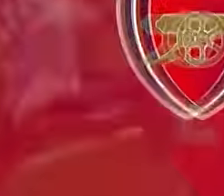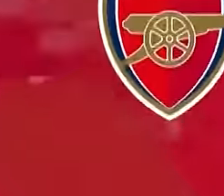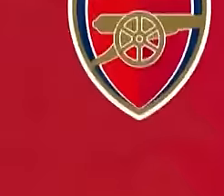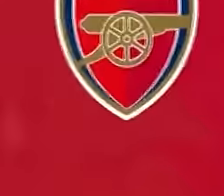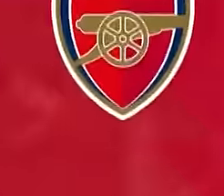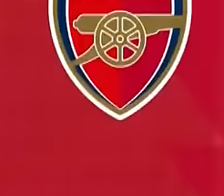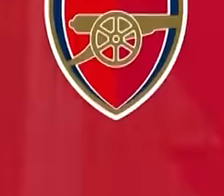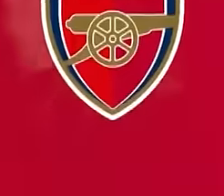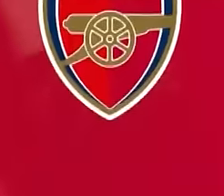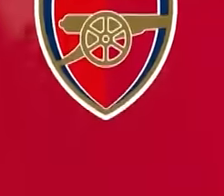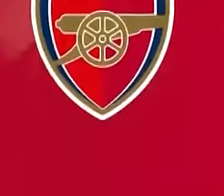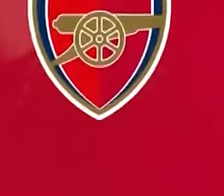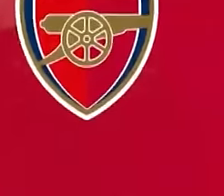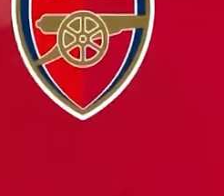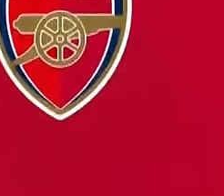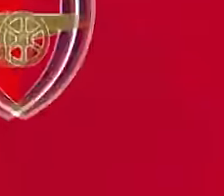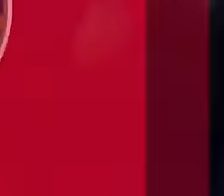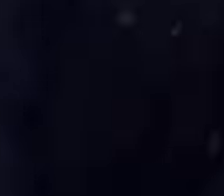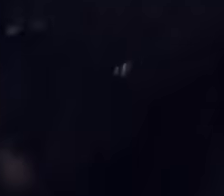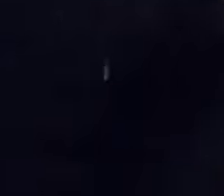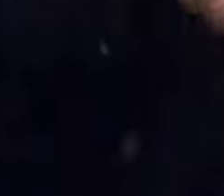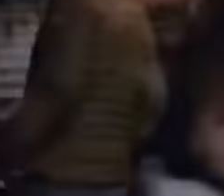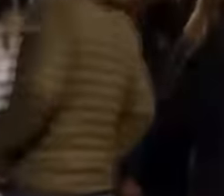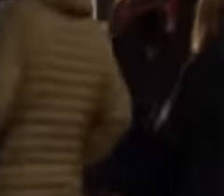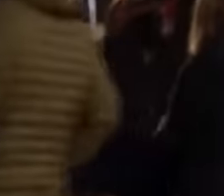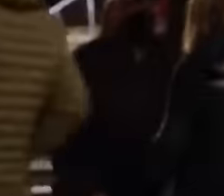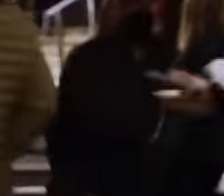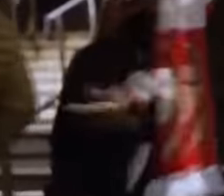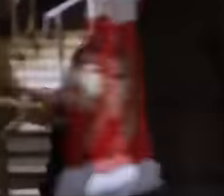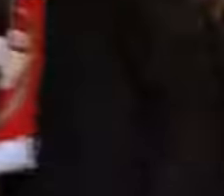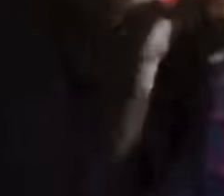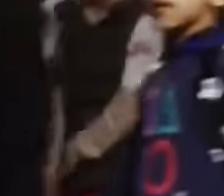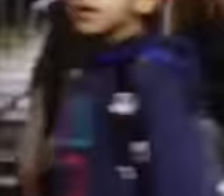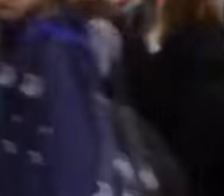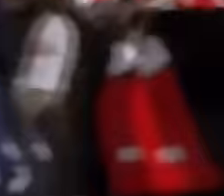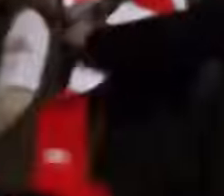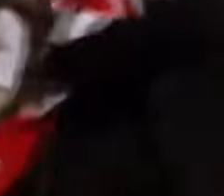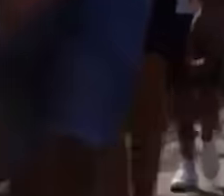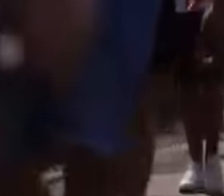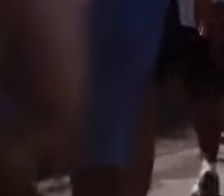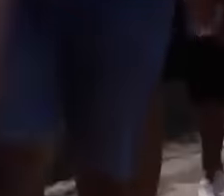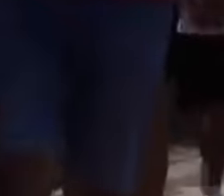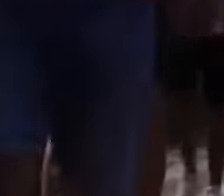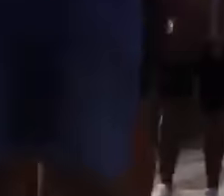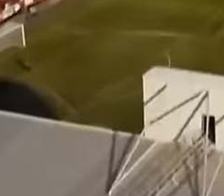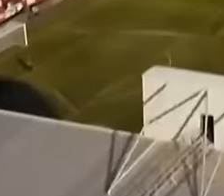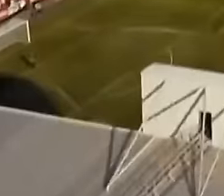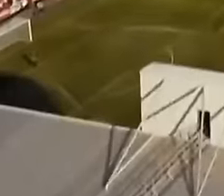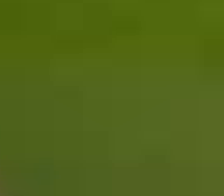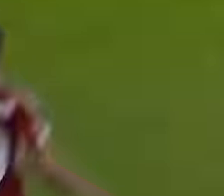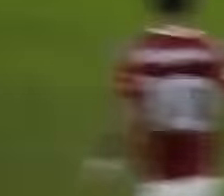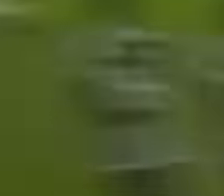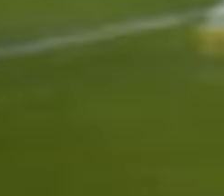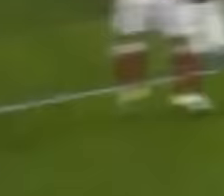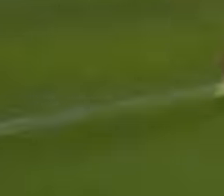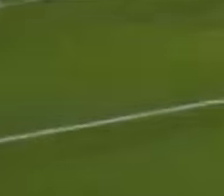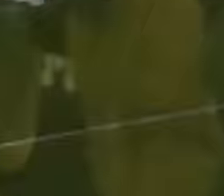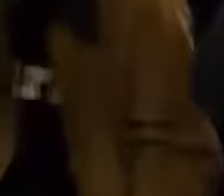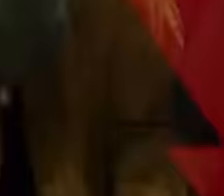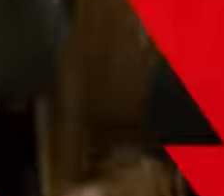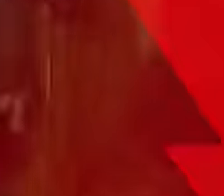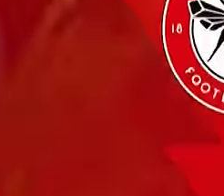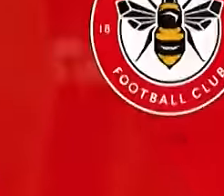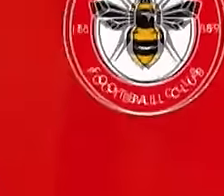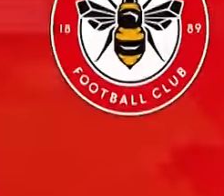Arsenal are set to host visitors Crystal Palace. Then later, it's a trip to the GTEC Community Stadium as Brentford go